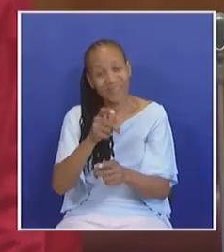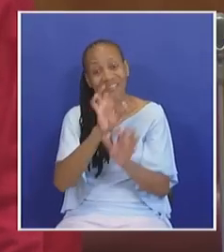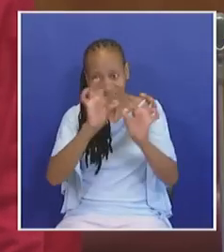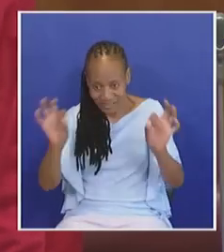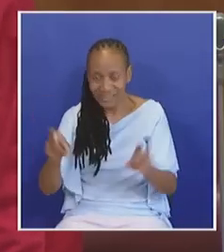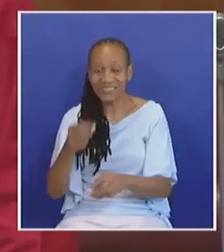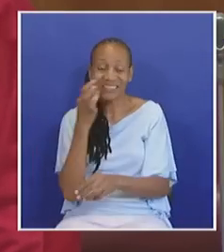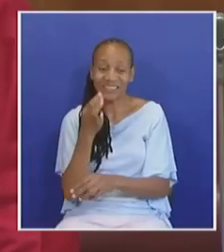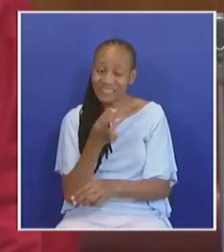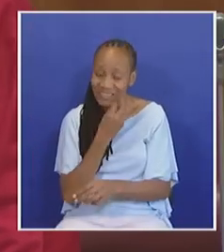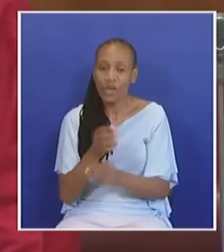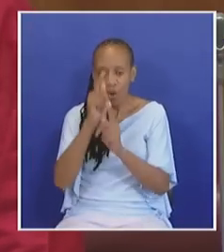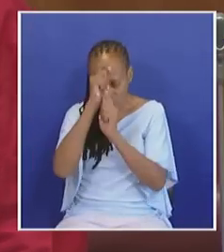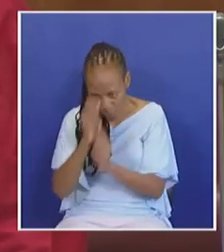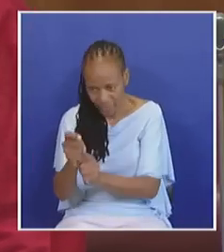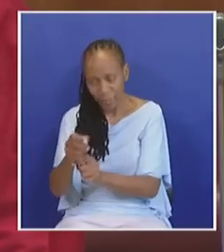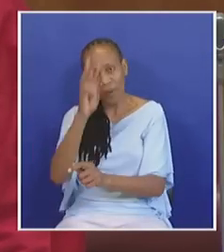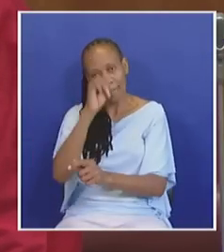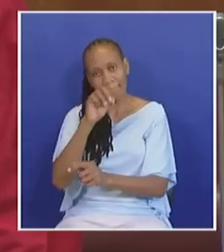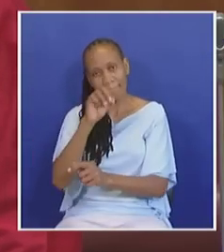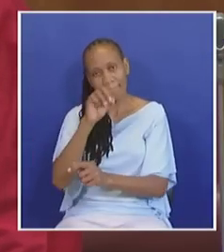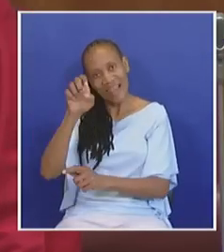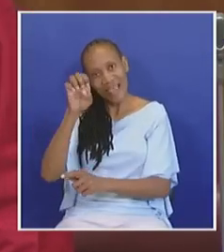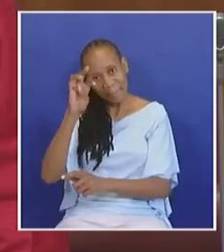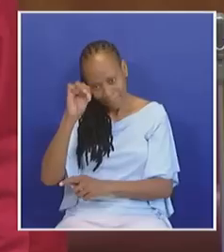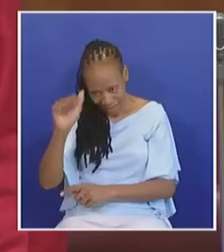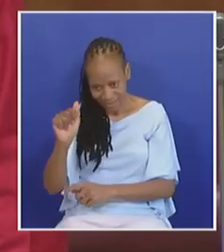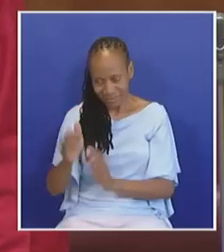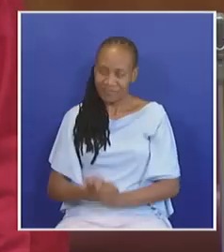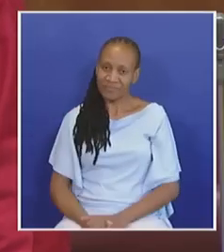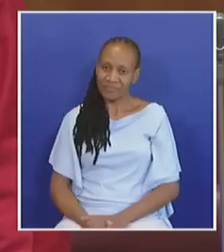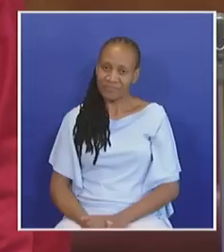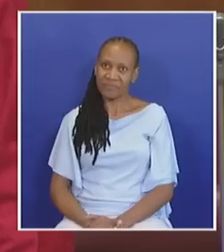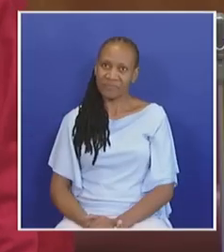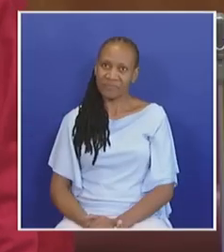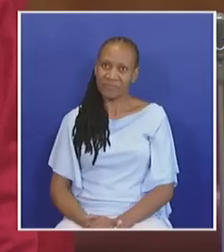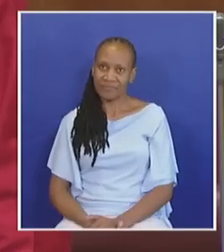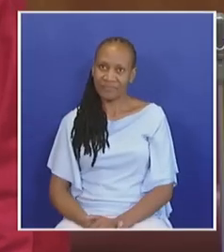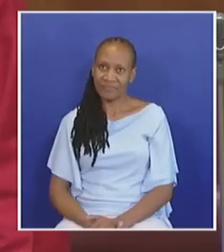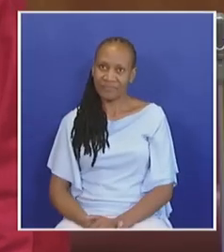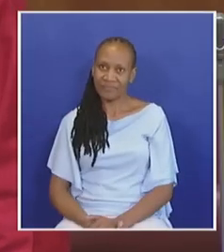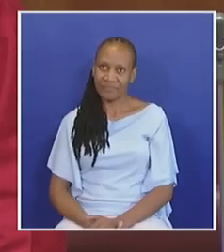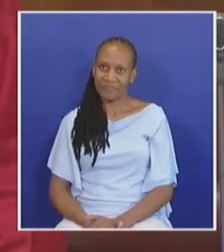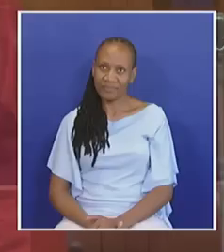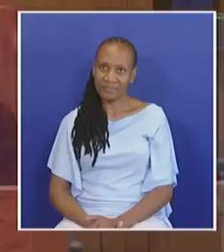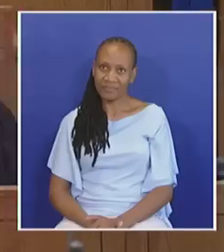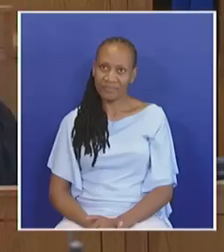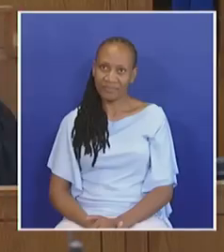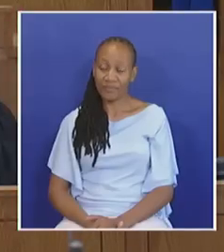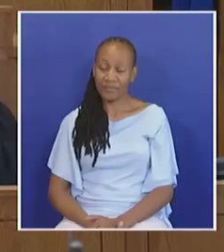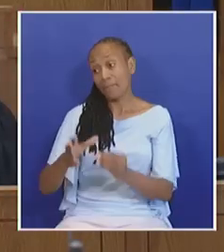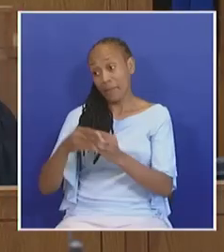him read again that sentence and say Honorable Julius Malema. I think that it's correct that way. Honorable Mtileni, you are pushing